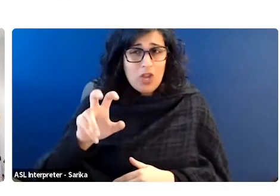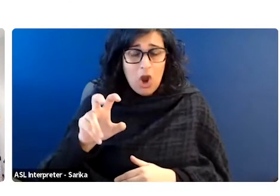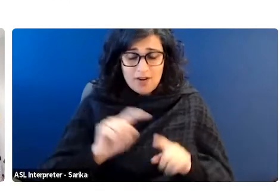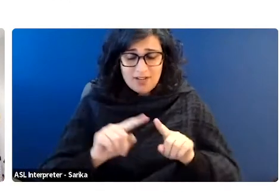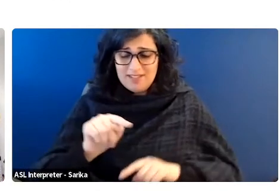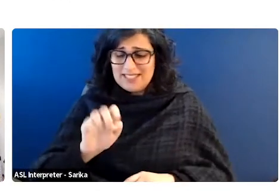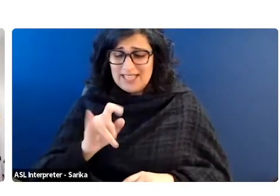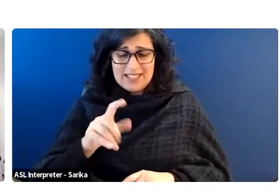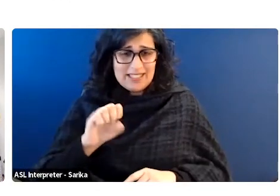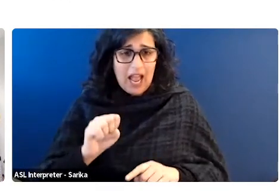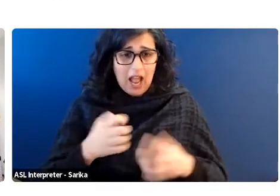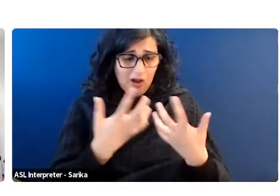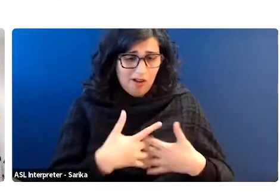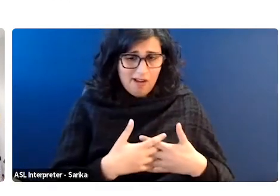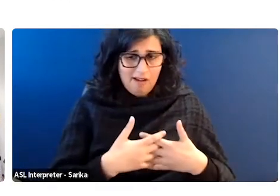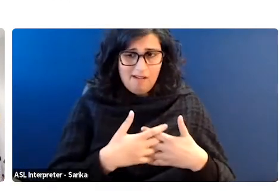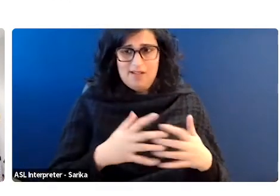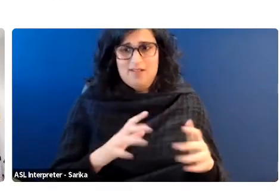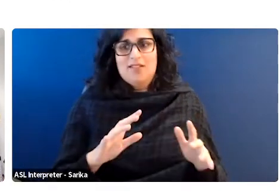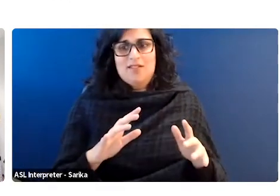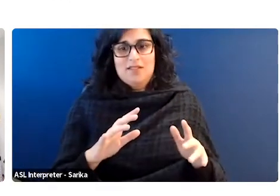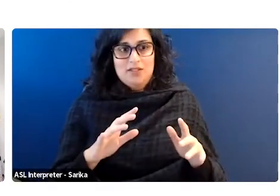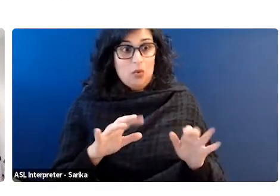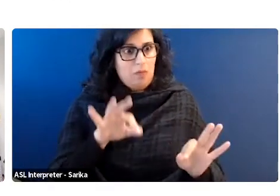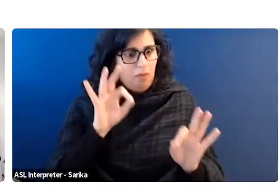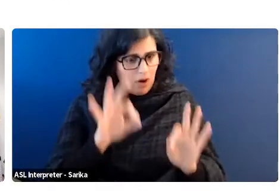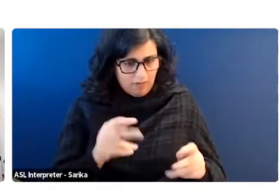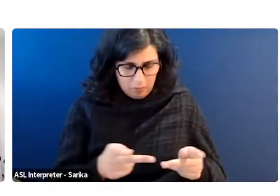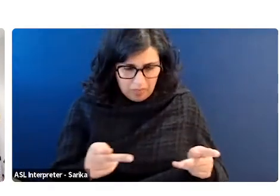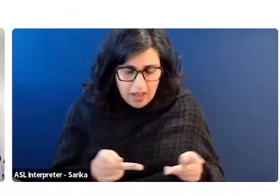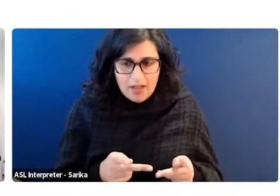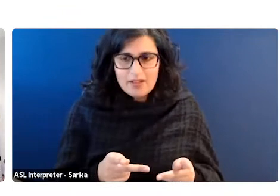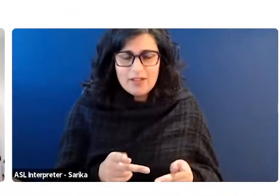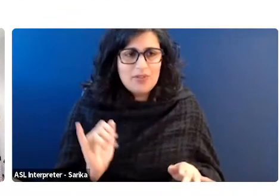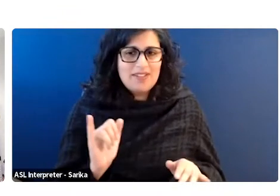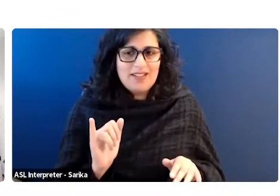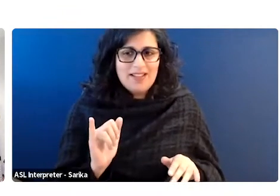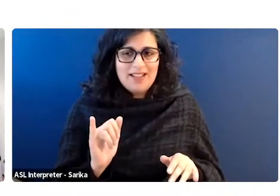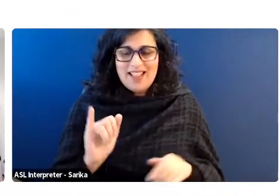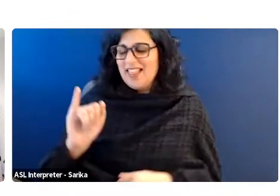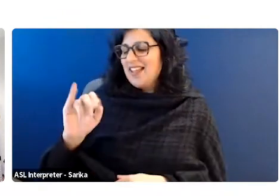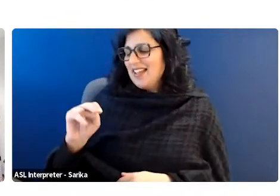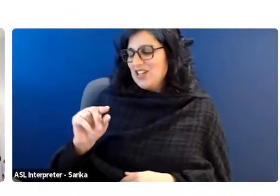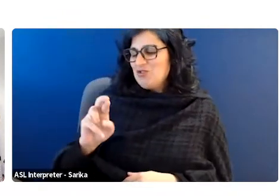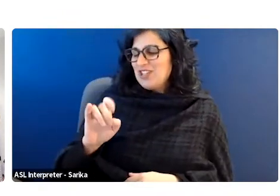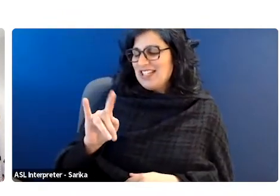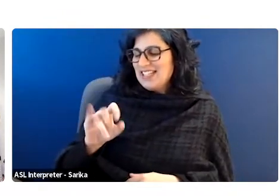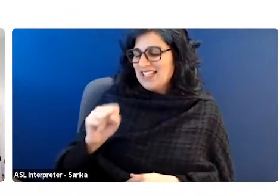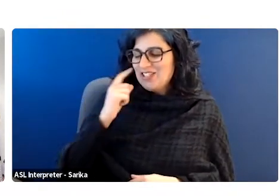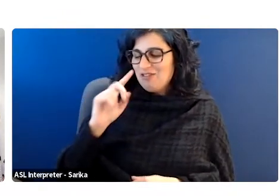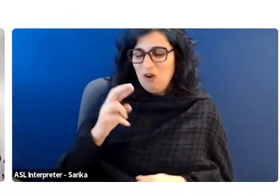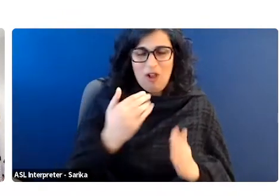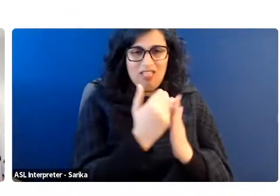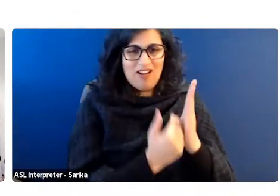type of waste. So it was a perfect spot to, it's almost like you were calling it the ingredients for the recipes. This is our kitchen pantry.